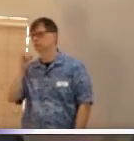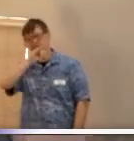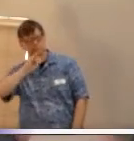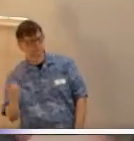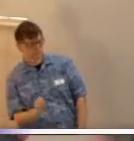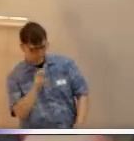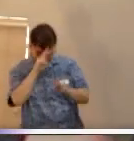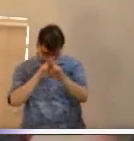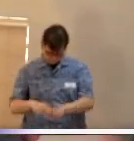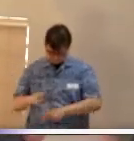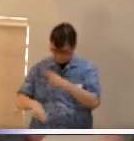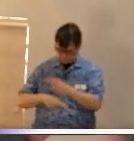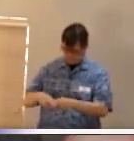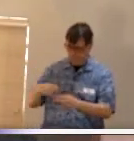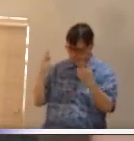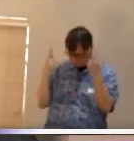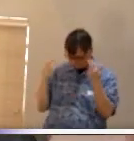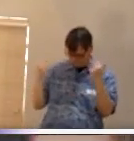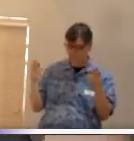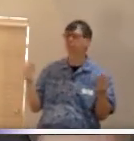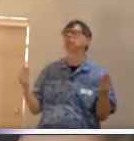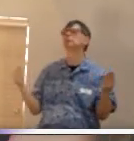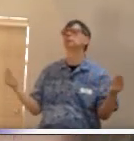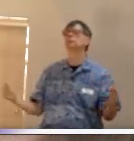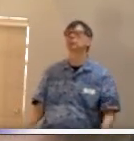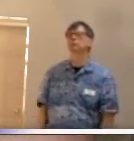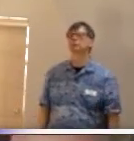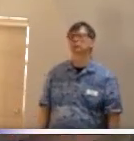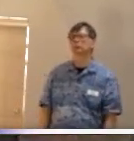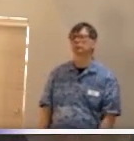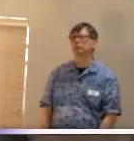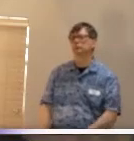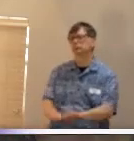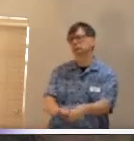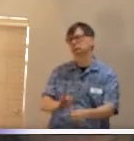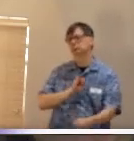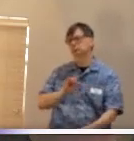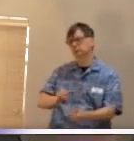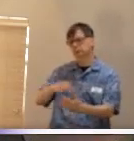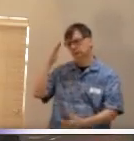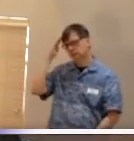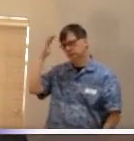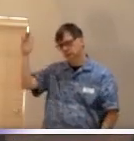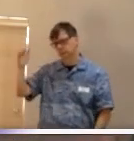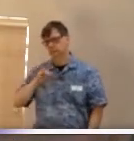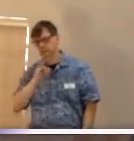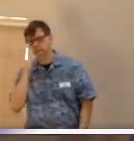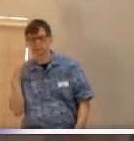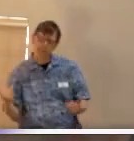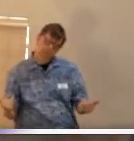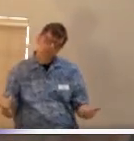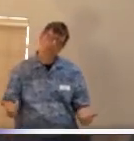of a depressive personality. I was sad a lot. And my mom didn't know what to do with me. And so I started to think about a child that sat a lot. What type